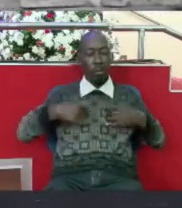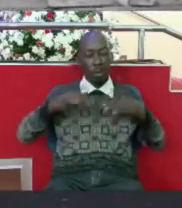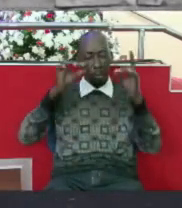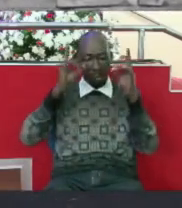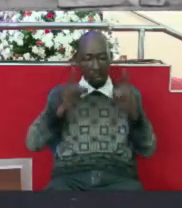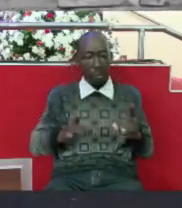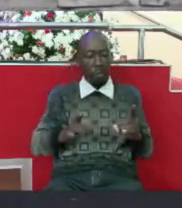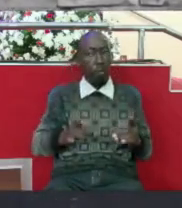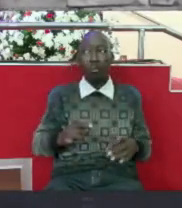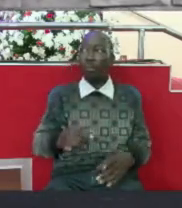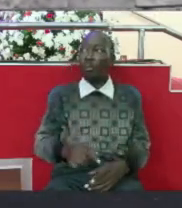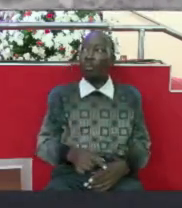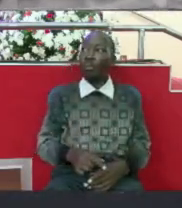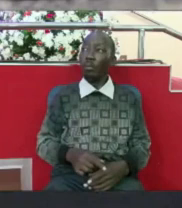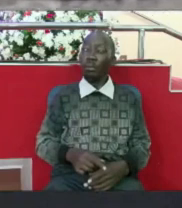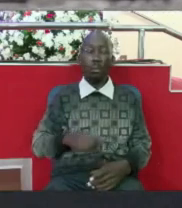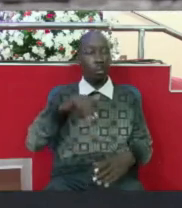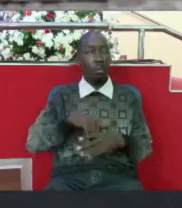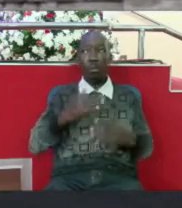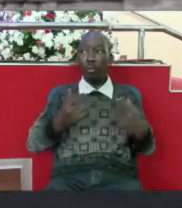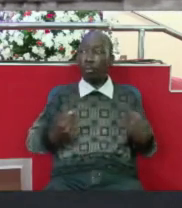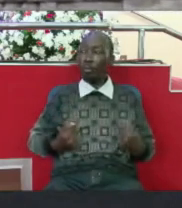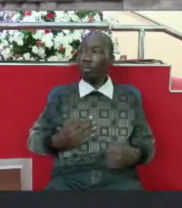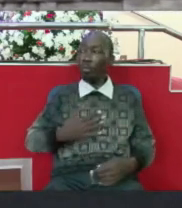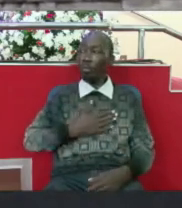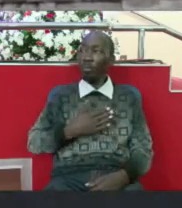kama ilikuja uhai ndani yangu.